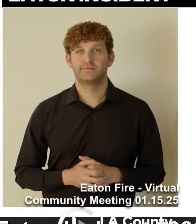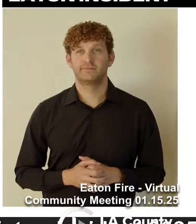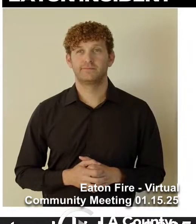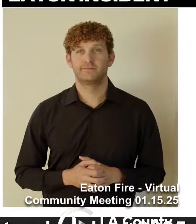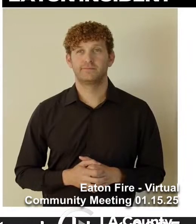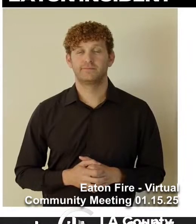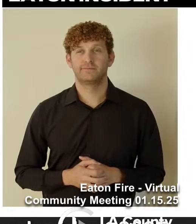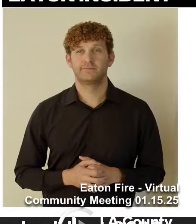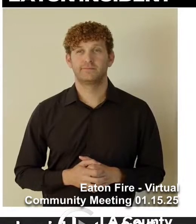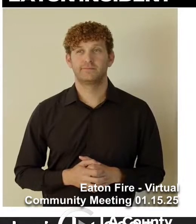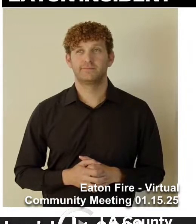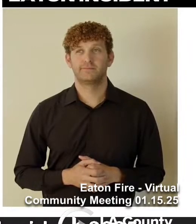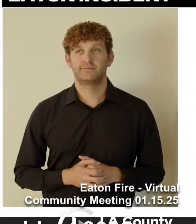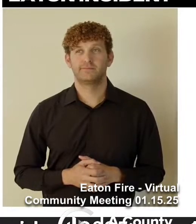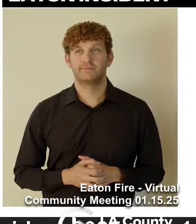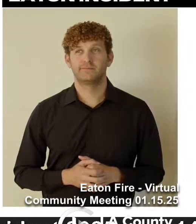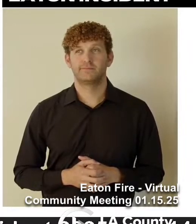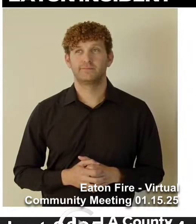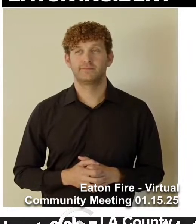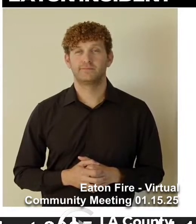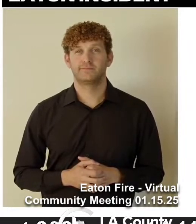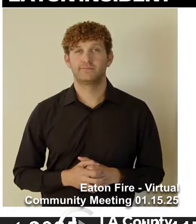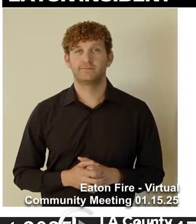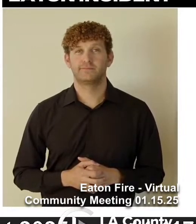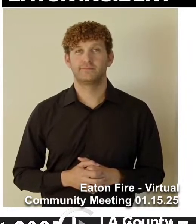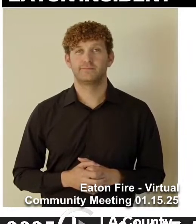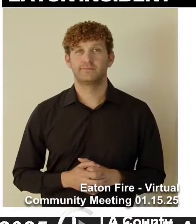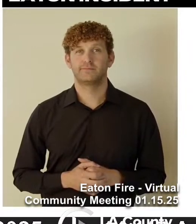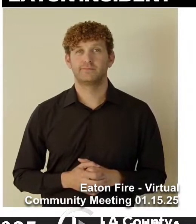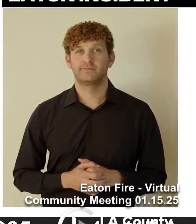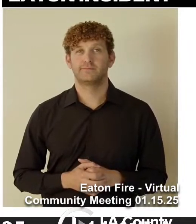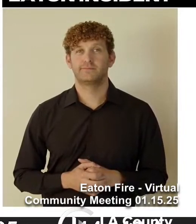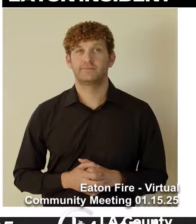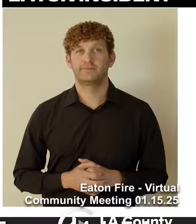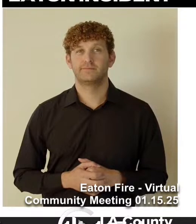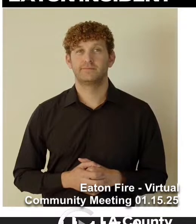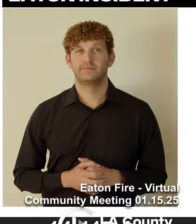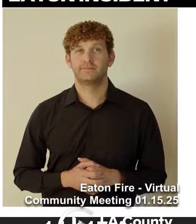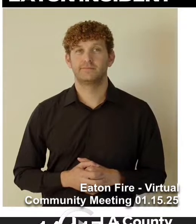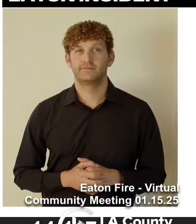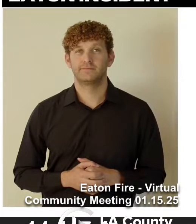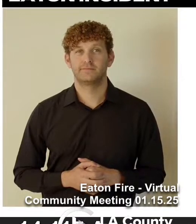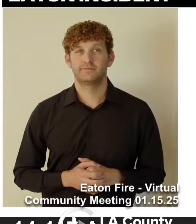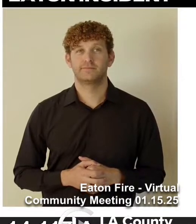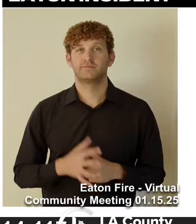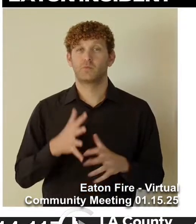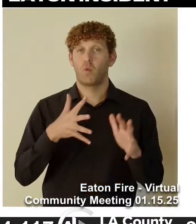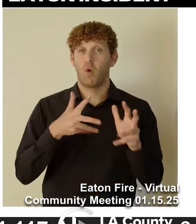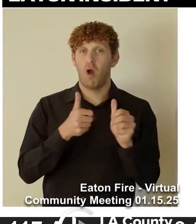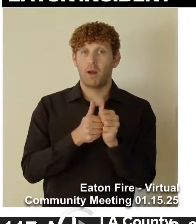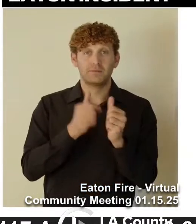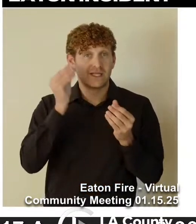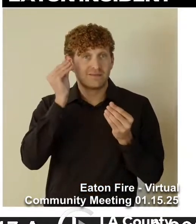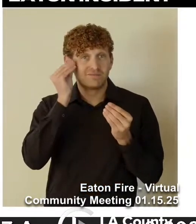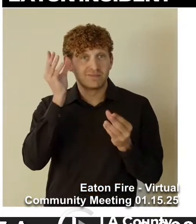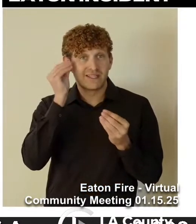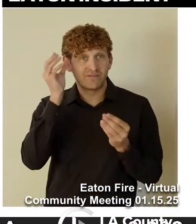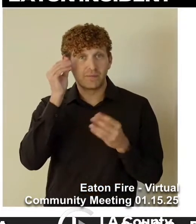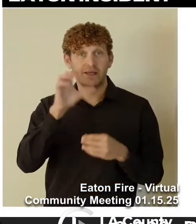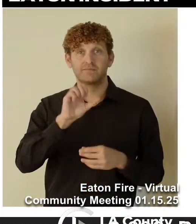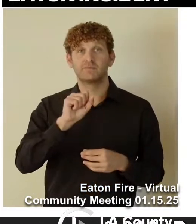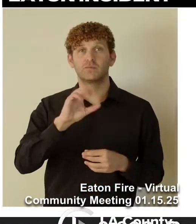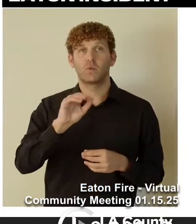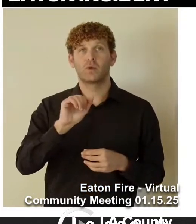1-800-342-4545 o vaya al puesto ubicado dentro del Colegio de Pasadena. Again, for up-to-date information on SoCal Gas work on the